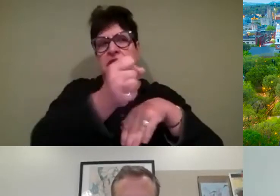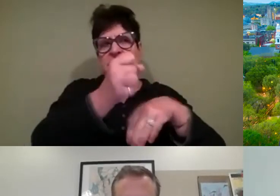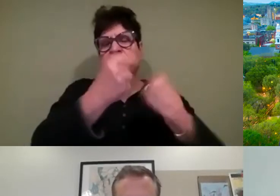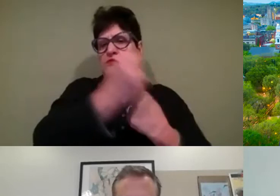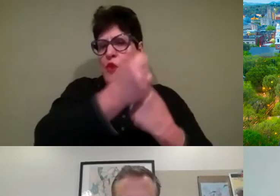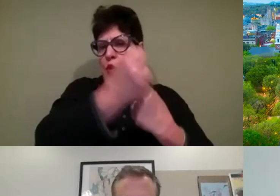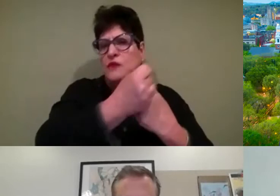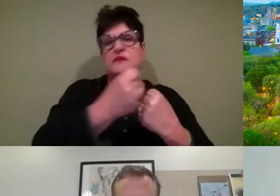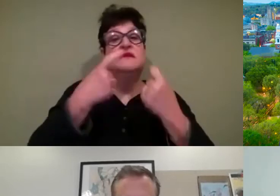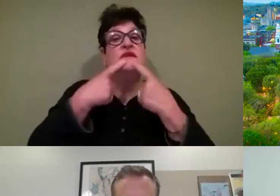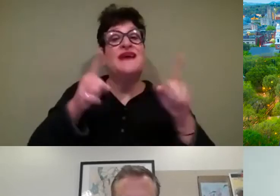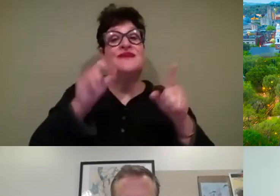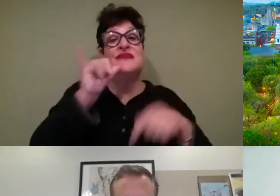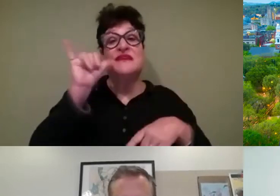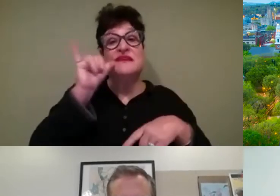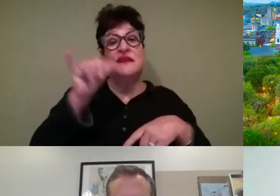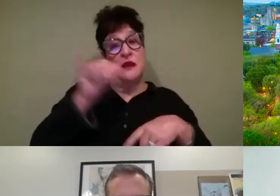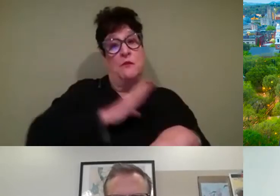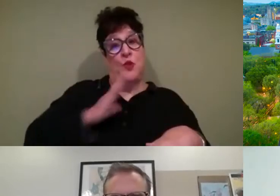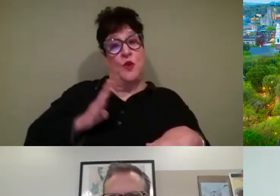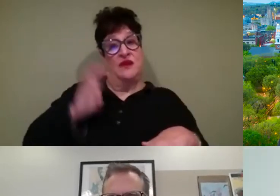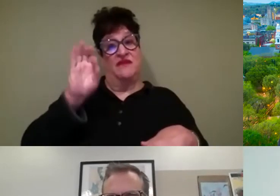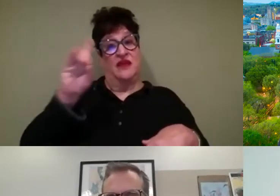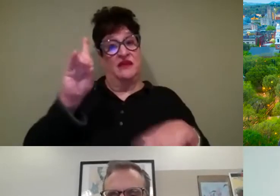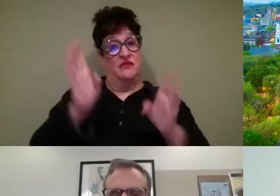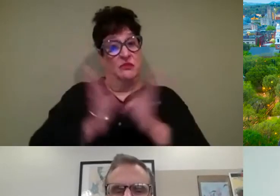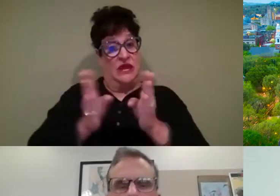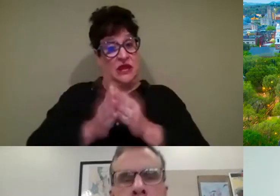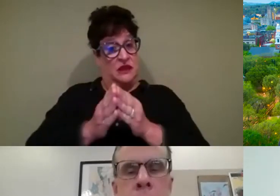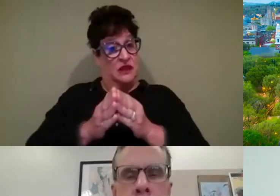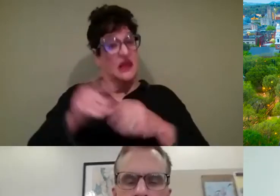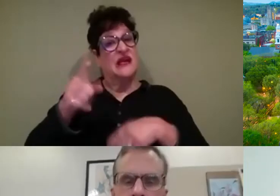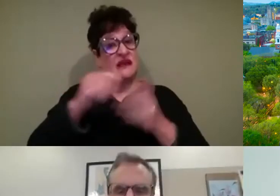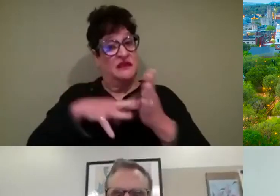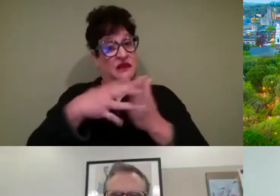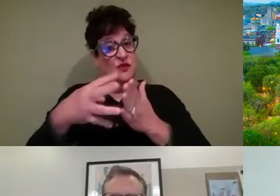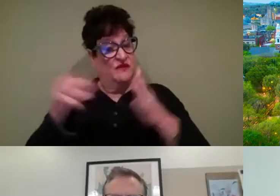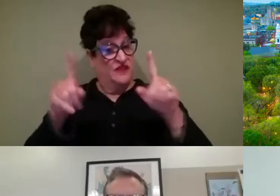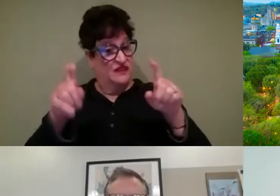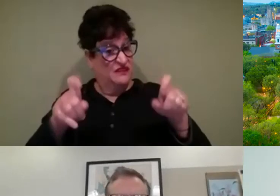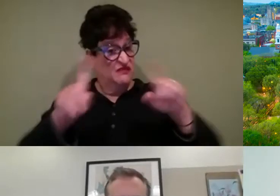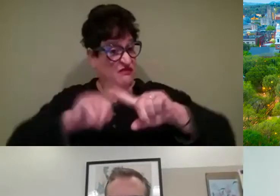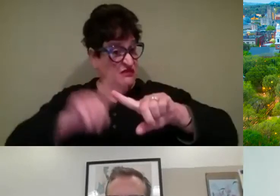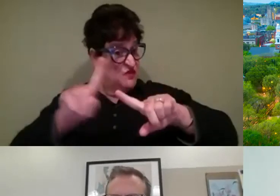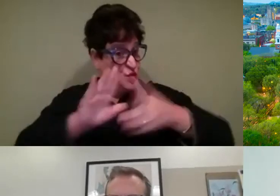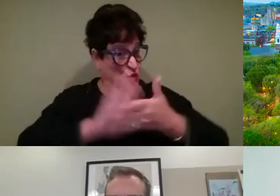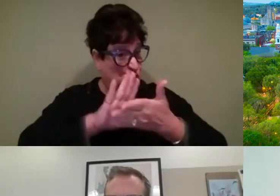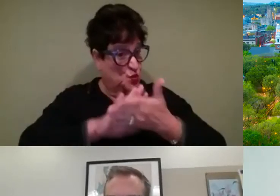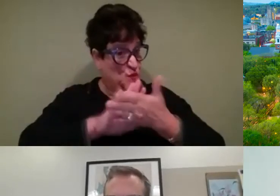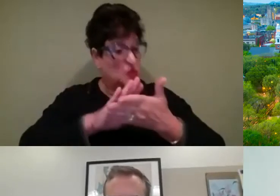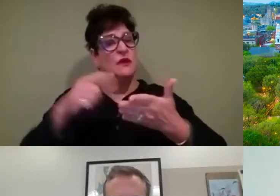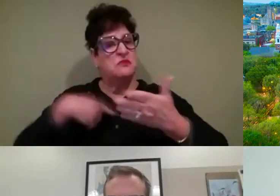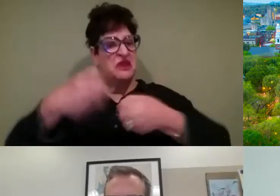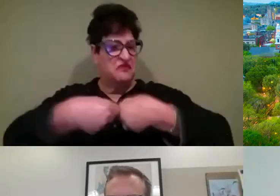announced yesterday at the Board of Ed meeting our schedule for testing at the different schools and making it available for the